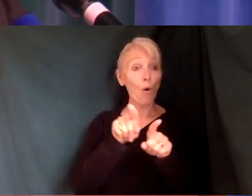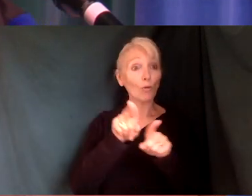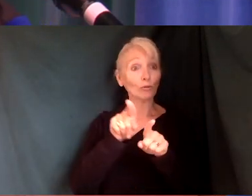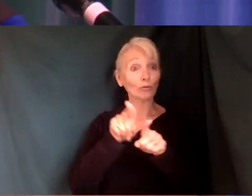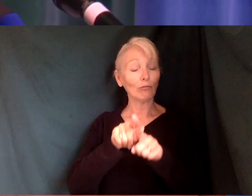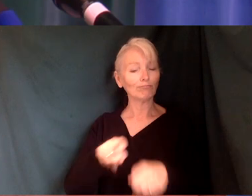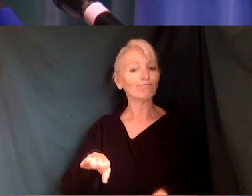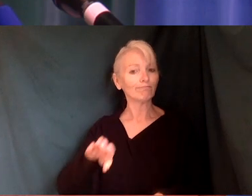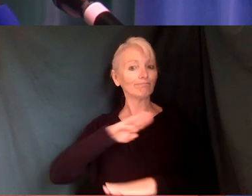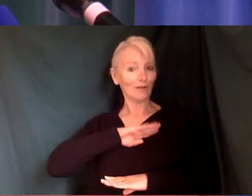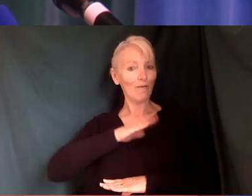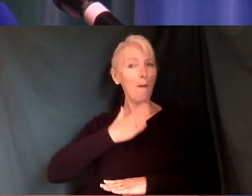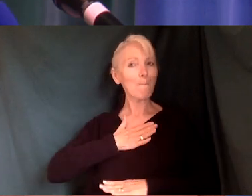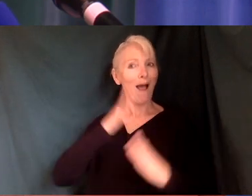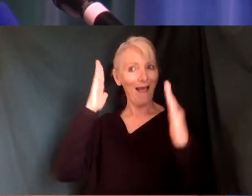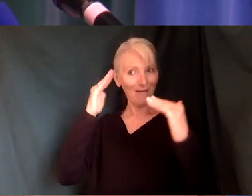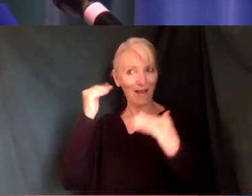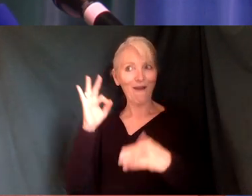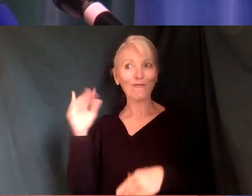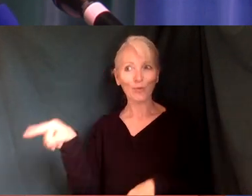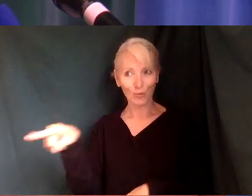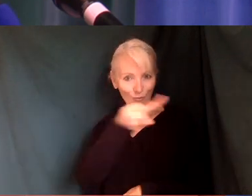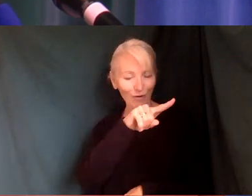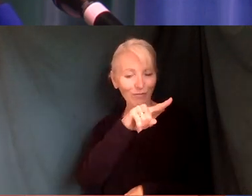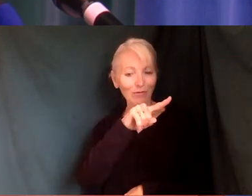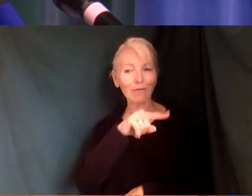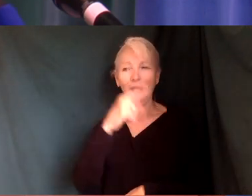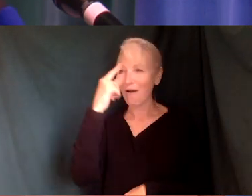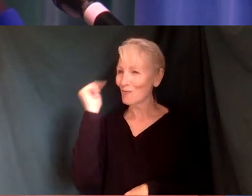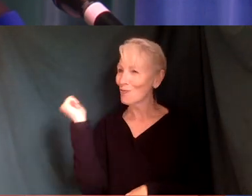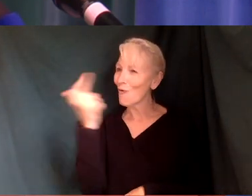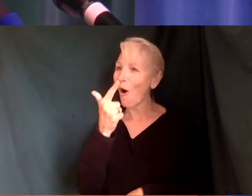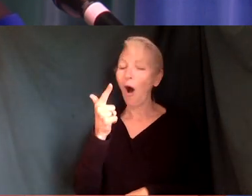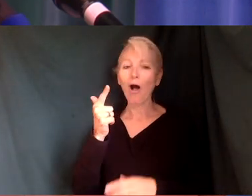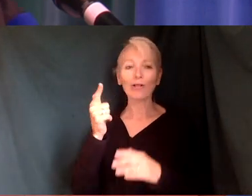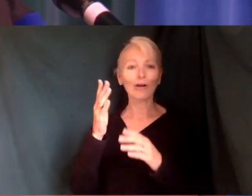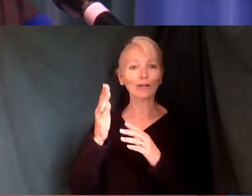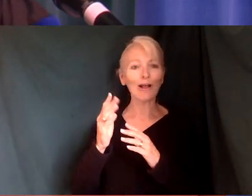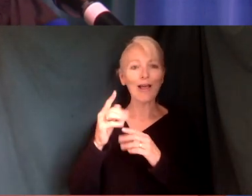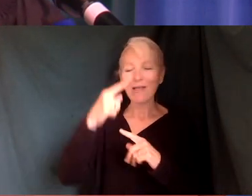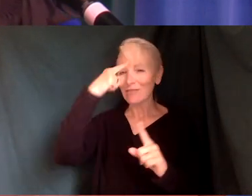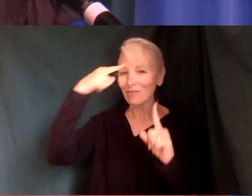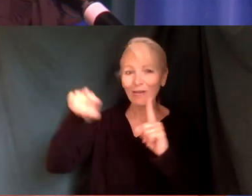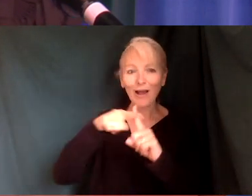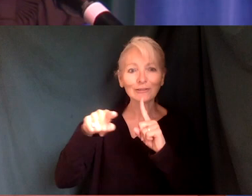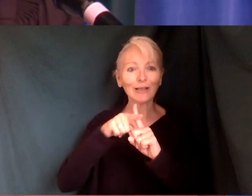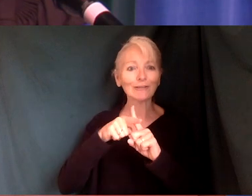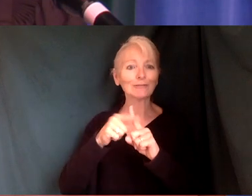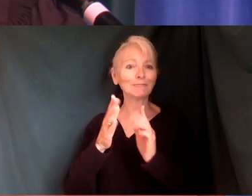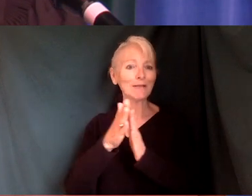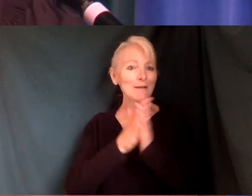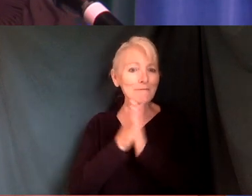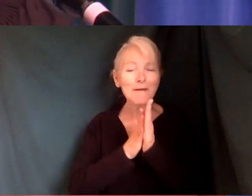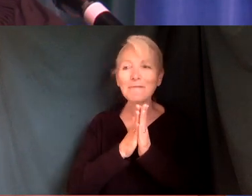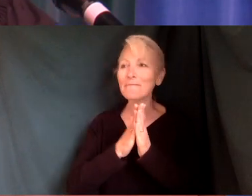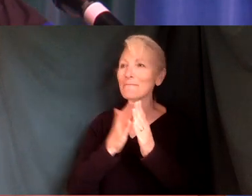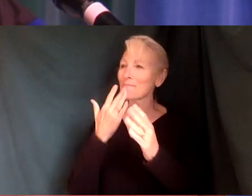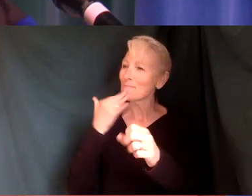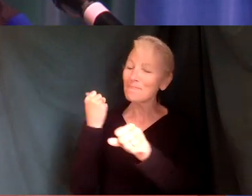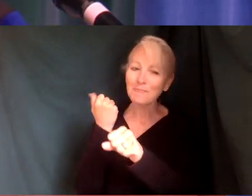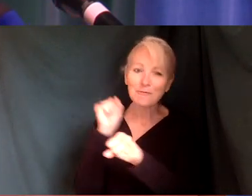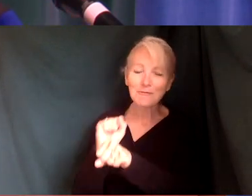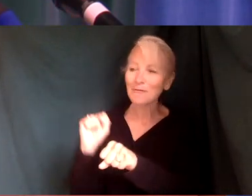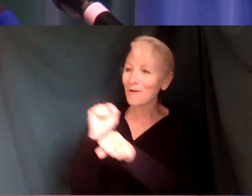my expectation of what East High students are to be. Dynamic, enthusiastic, conscientious